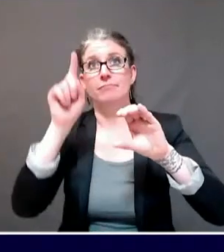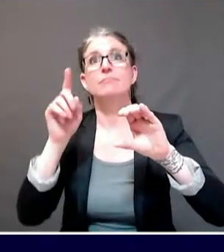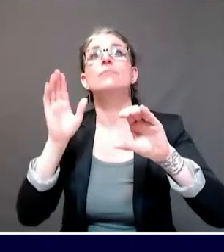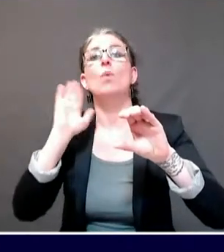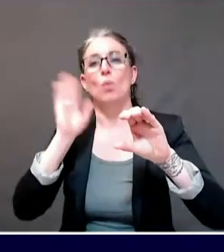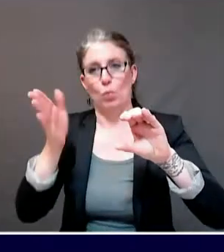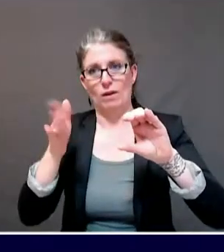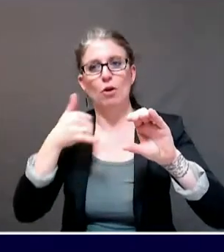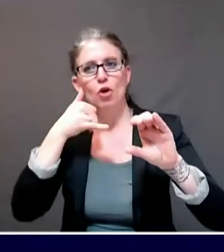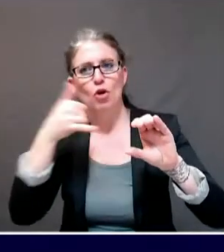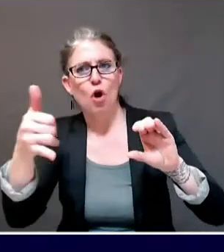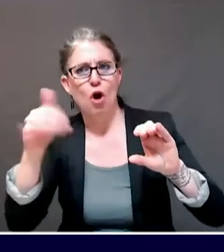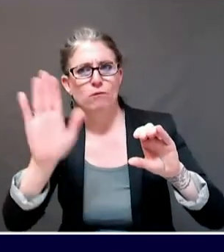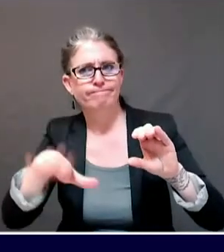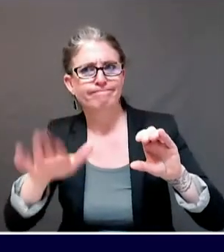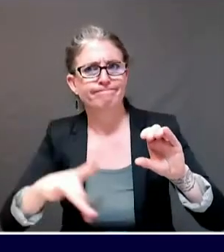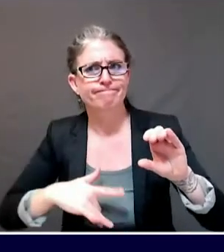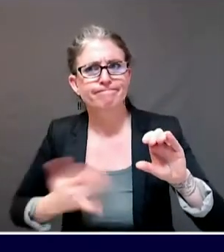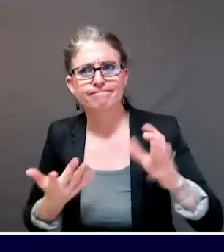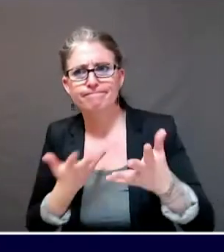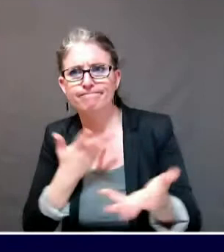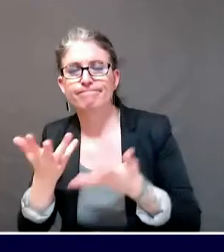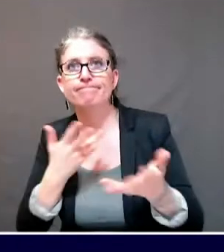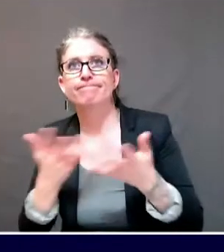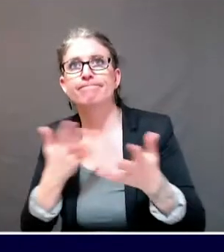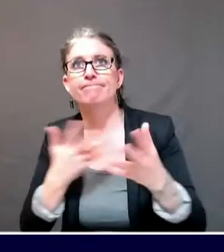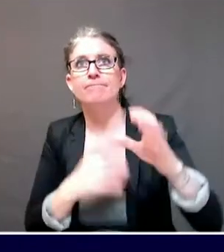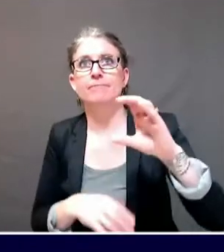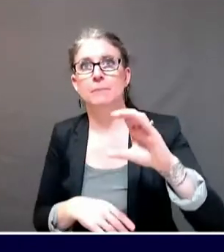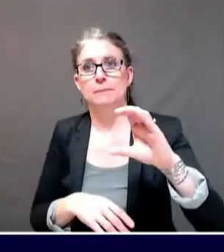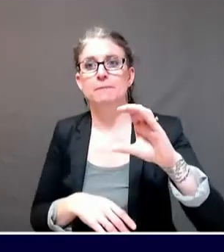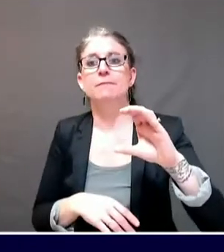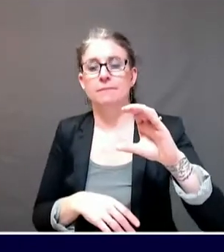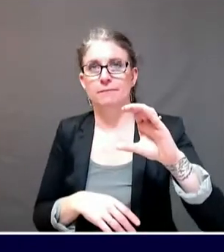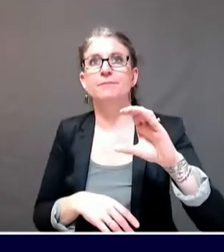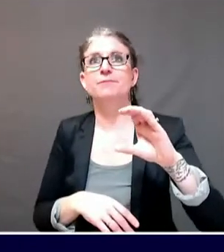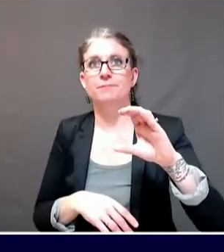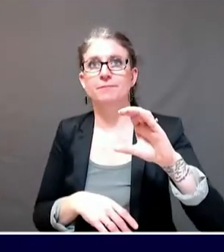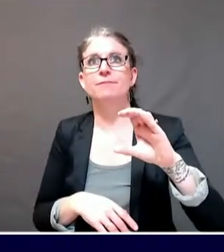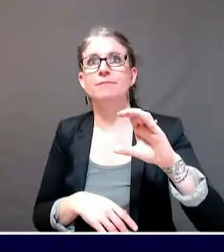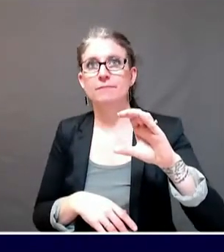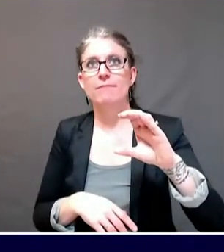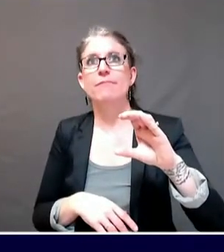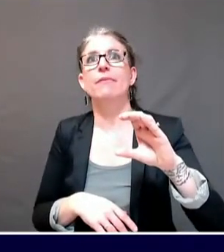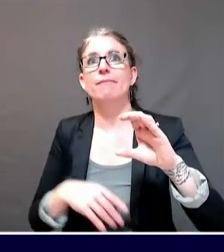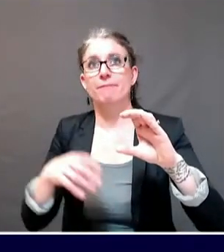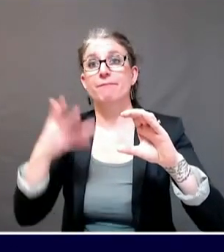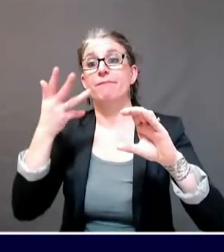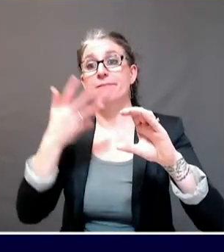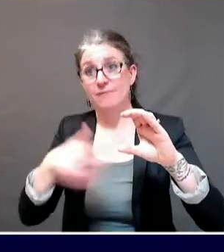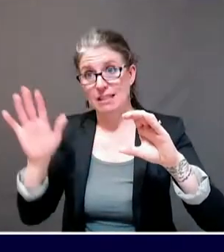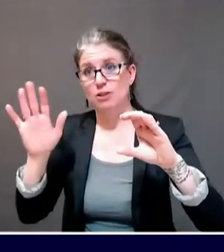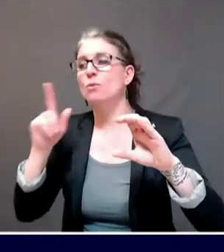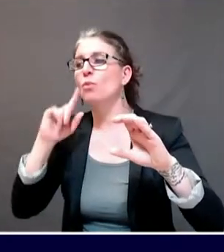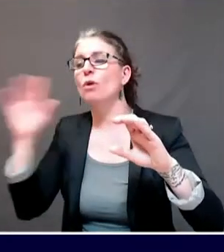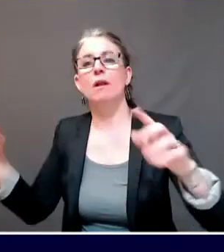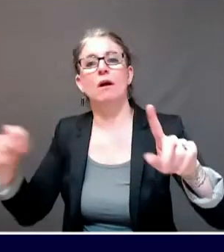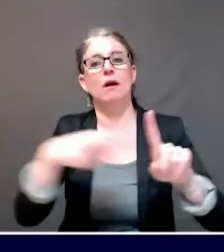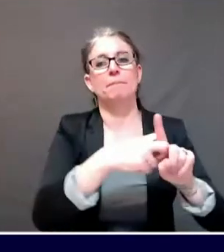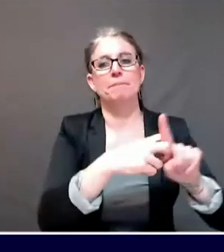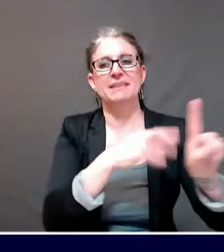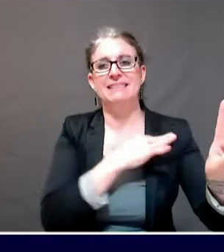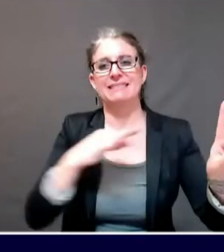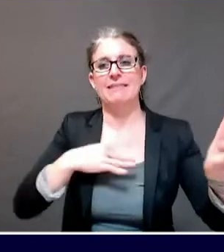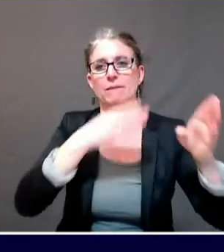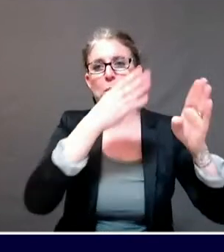as well as get connected with our contact tracers. So we haven't abandoned any of those things. And as a result, we feel like we have